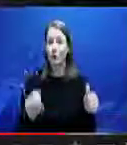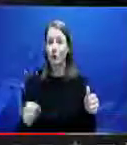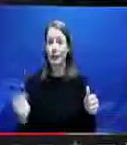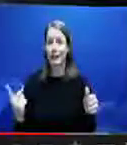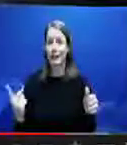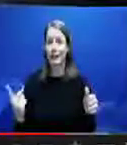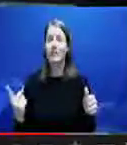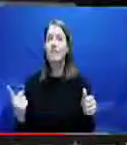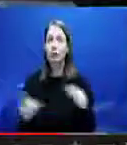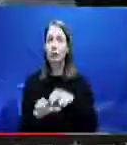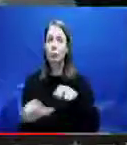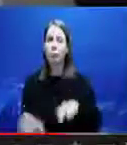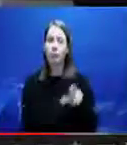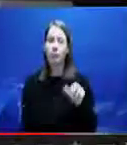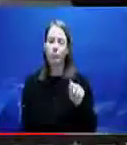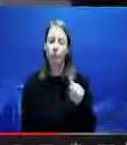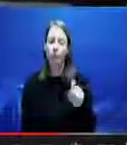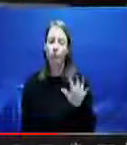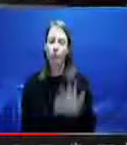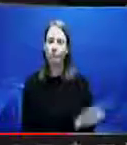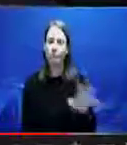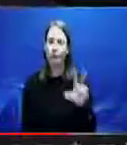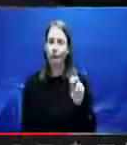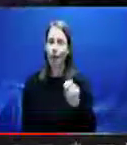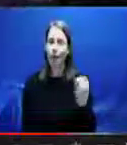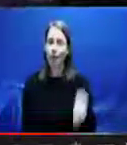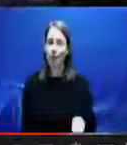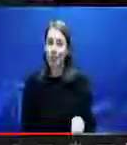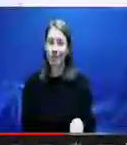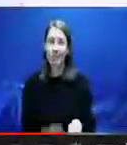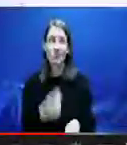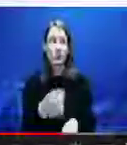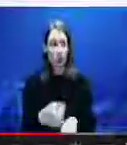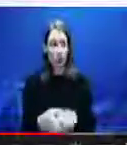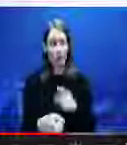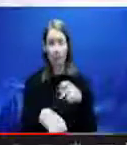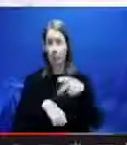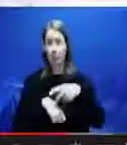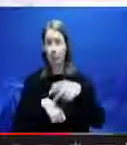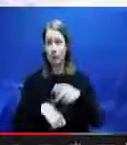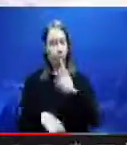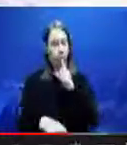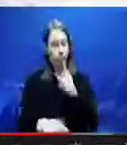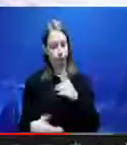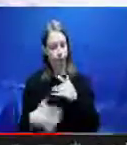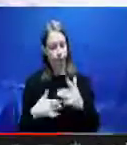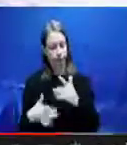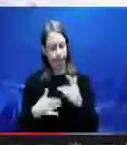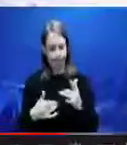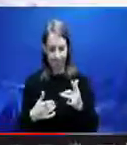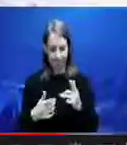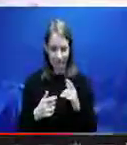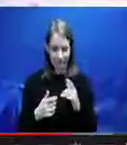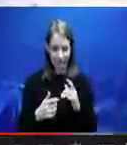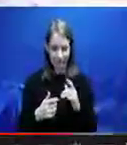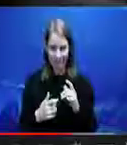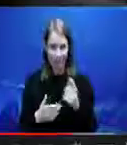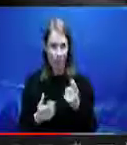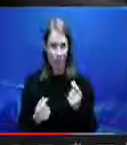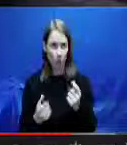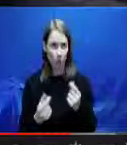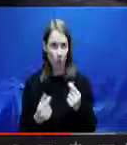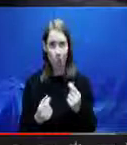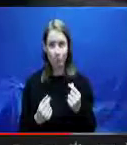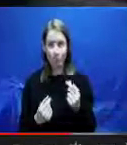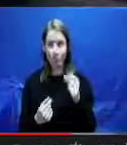30%. And he wonders how schools like his will be held accountable given their challenges and all the other demands on his staff. I'm hopeful